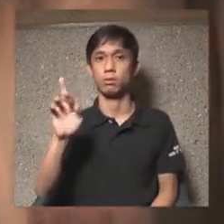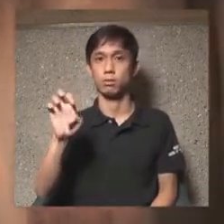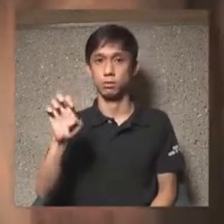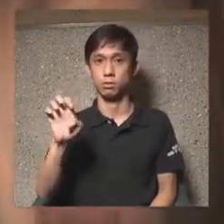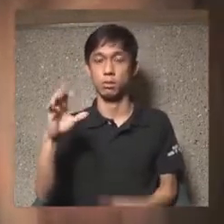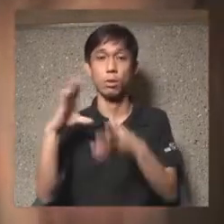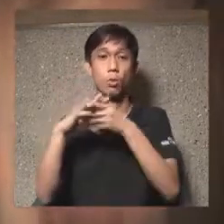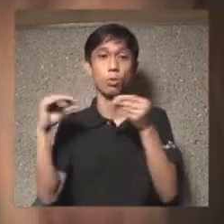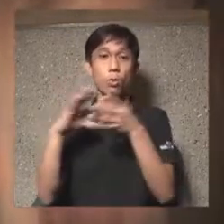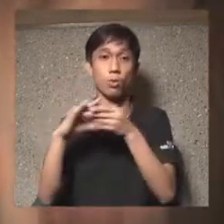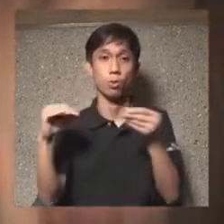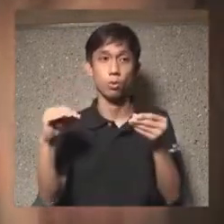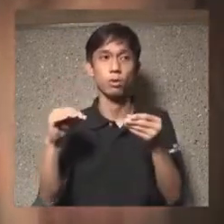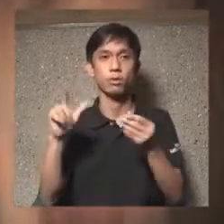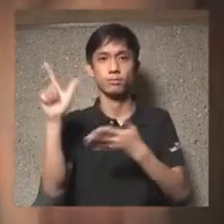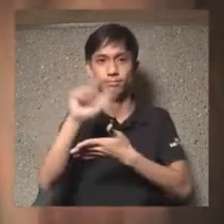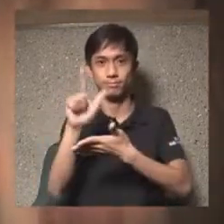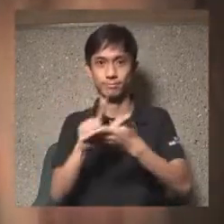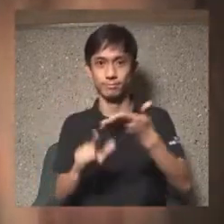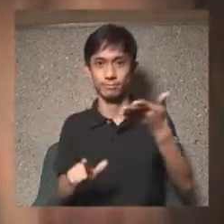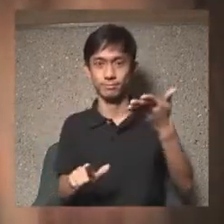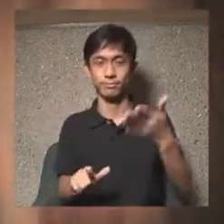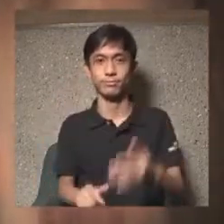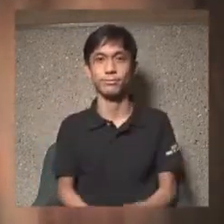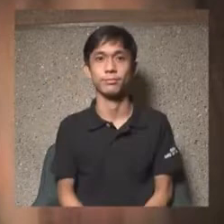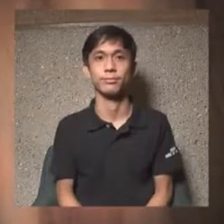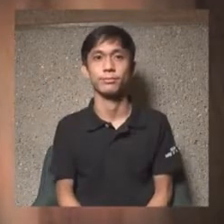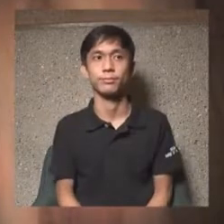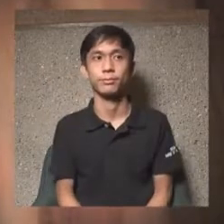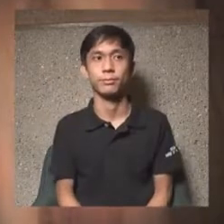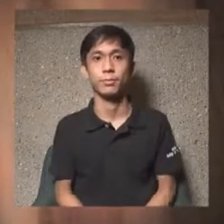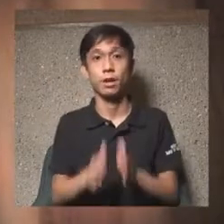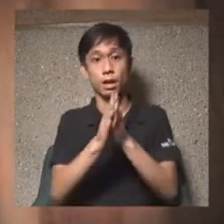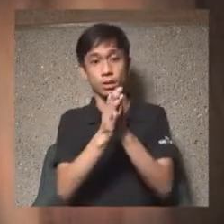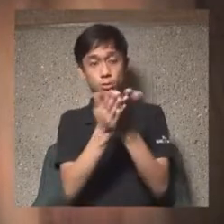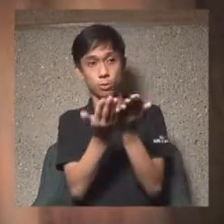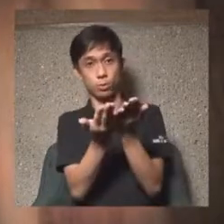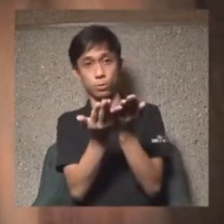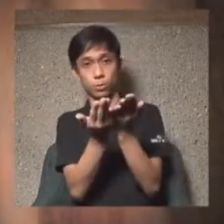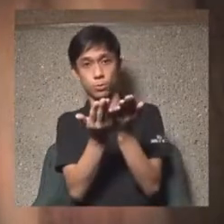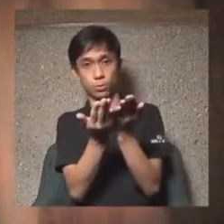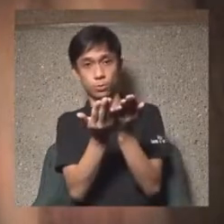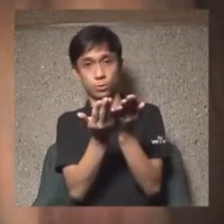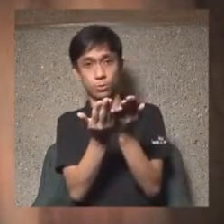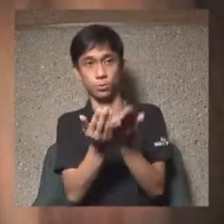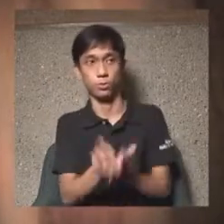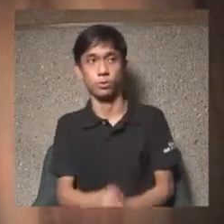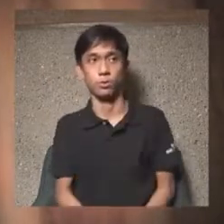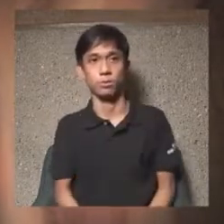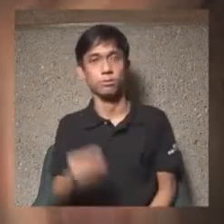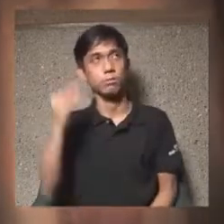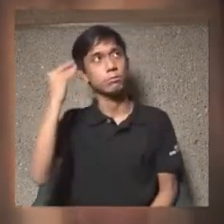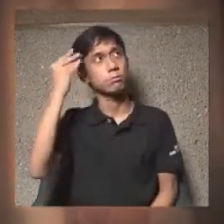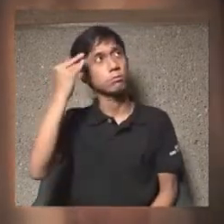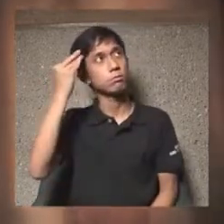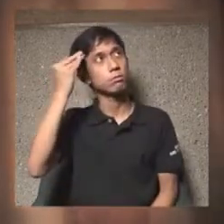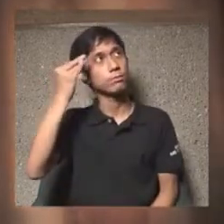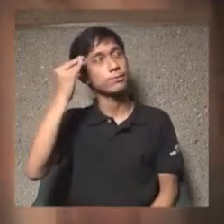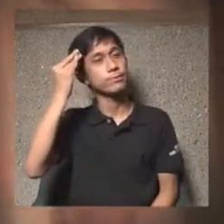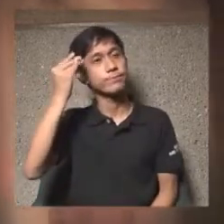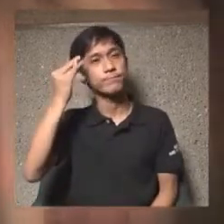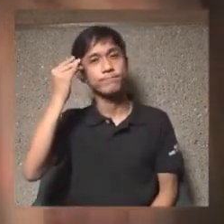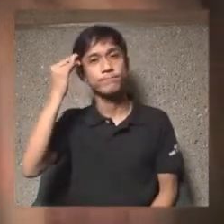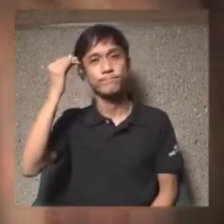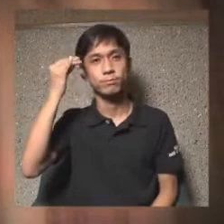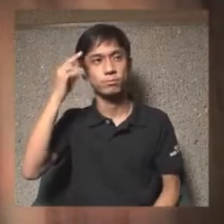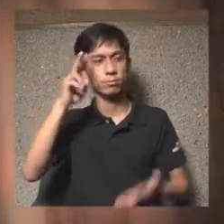but literarily. It's a literature book. So let's dive in, break down into pieces, and let's get the essence, not on